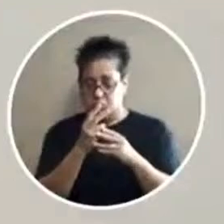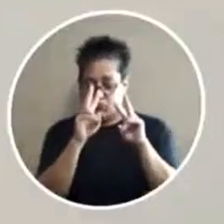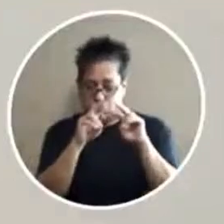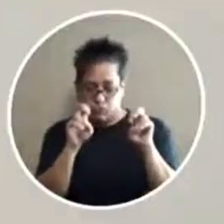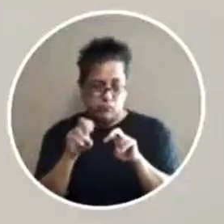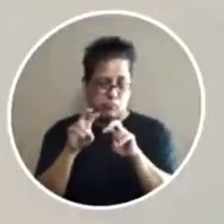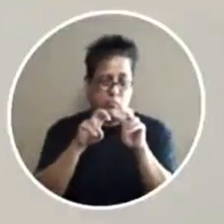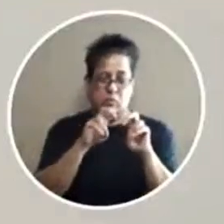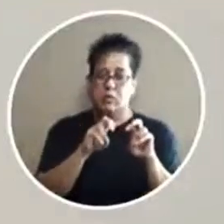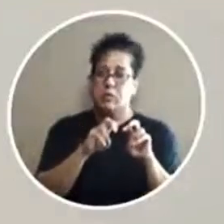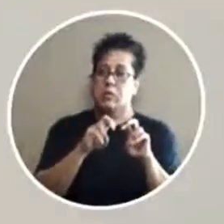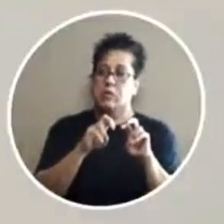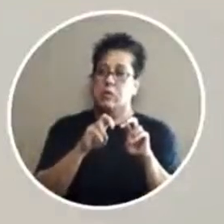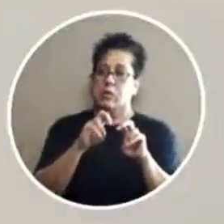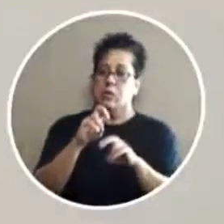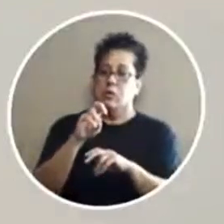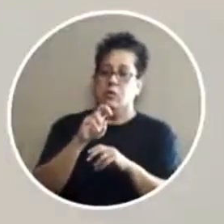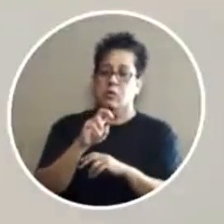that in